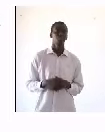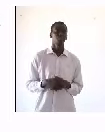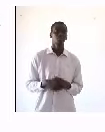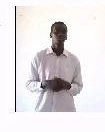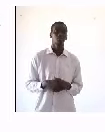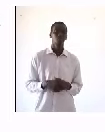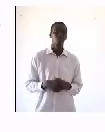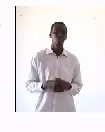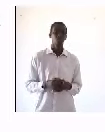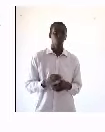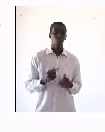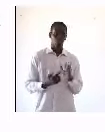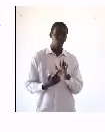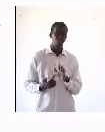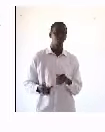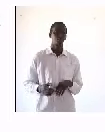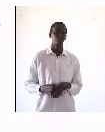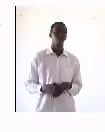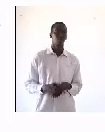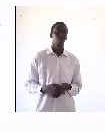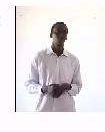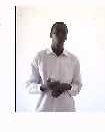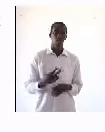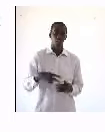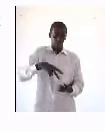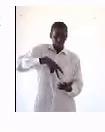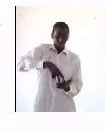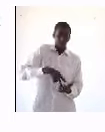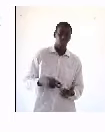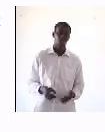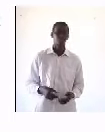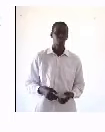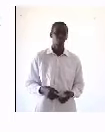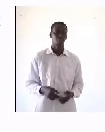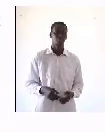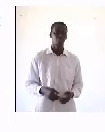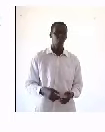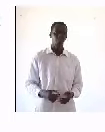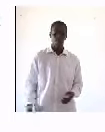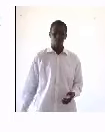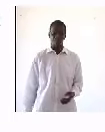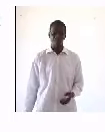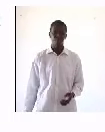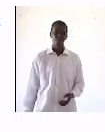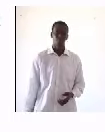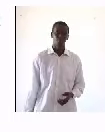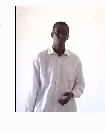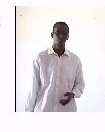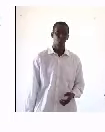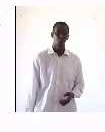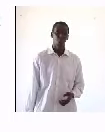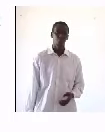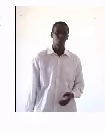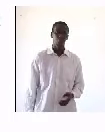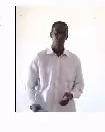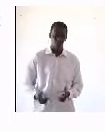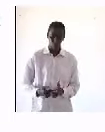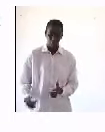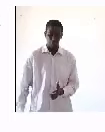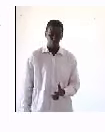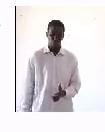Like, for instance, I'm standing here, and if somebody pricked me, how will the body coordinate